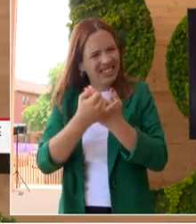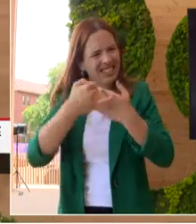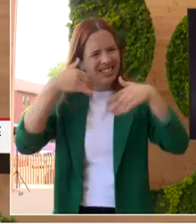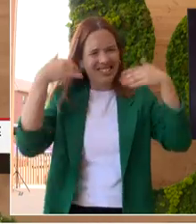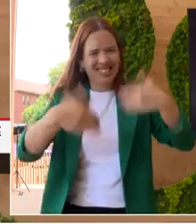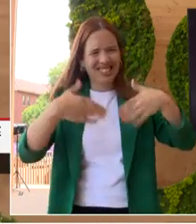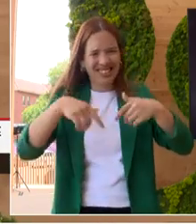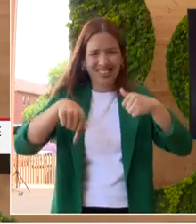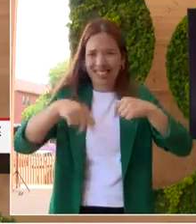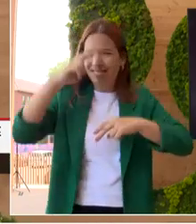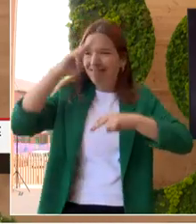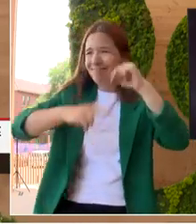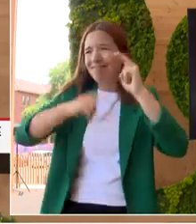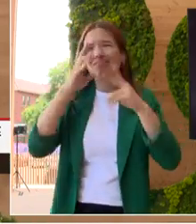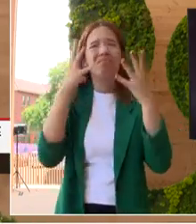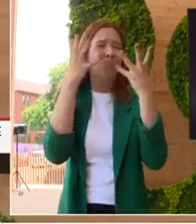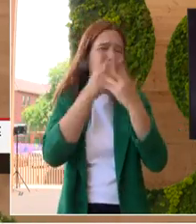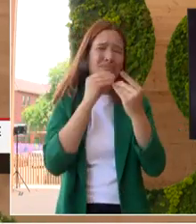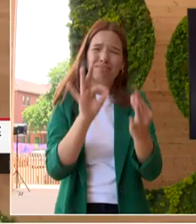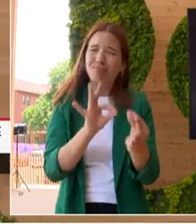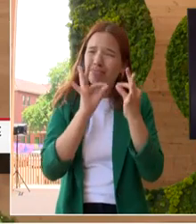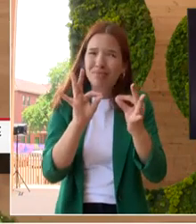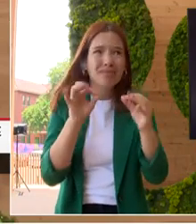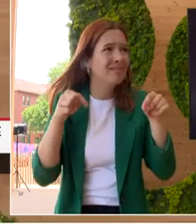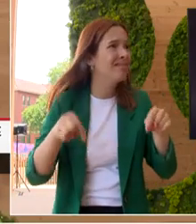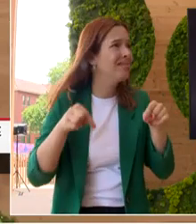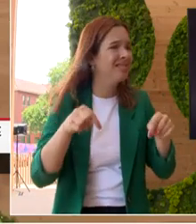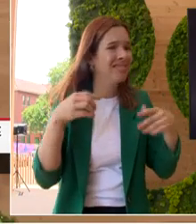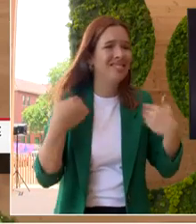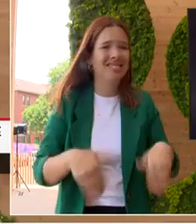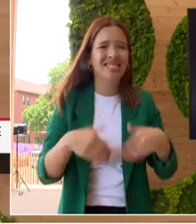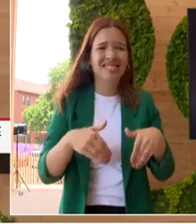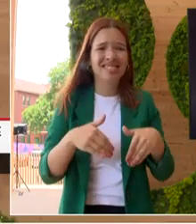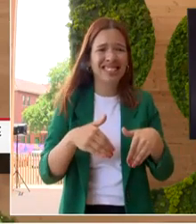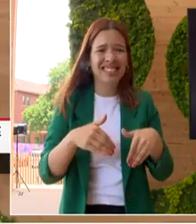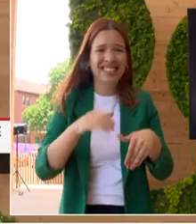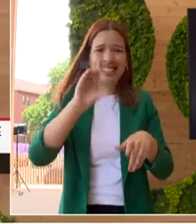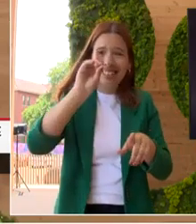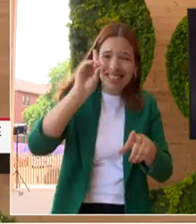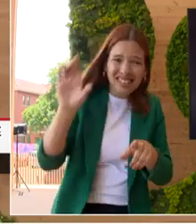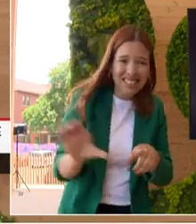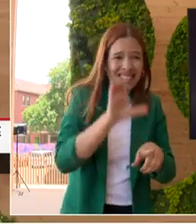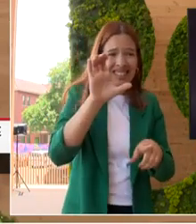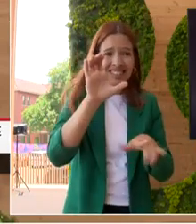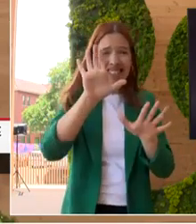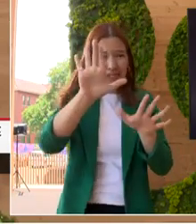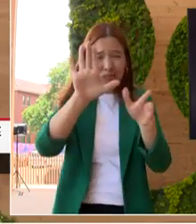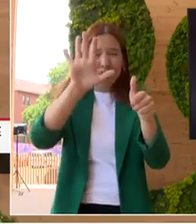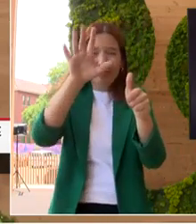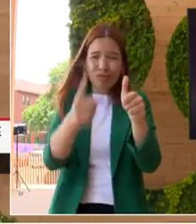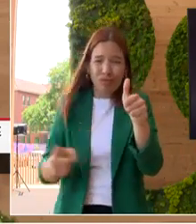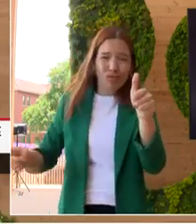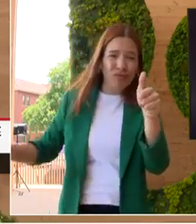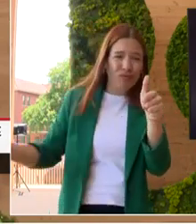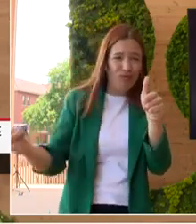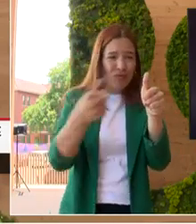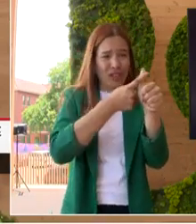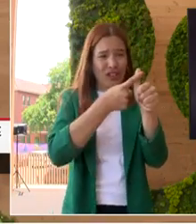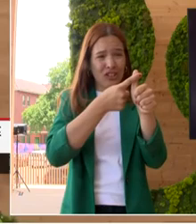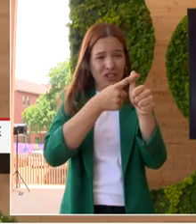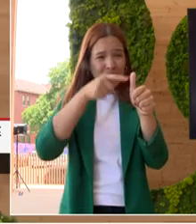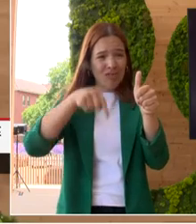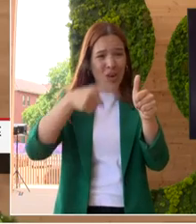building. This is the District of Columbia's first commercial all-mass timber